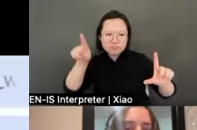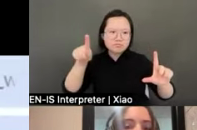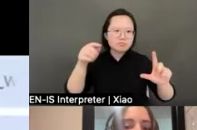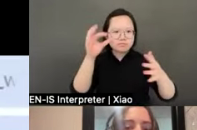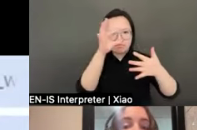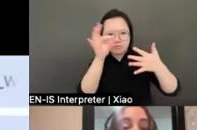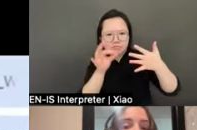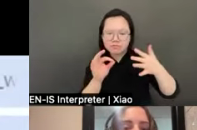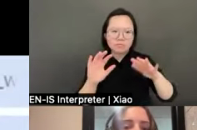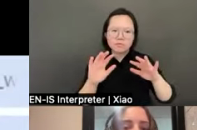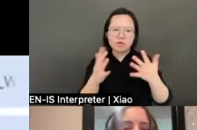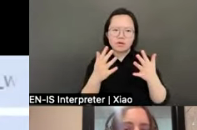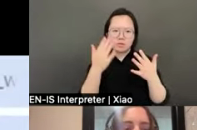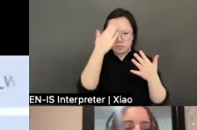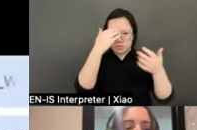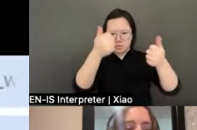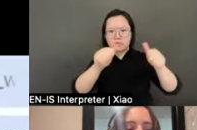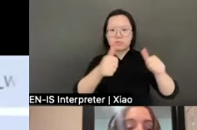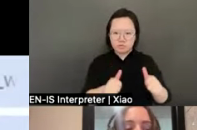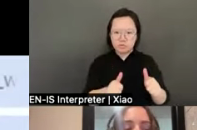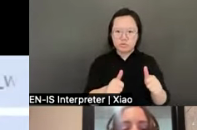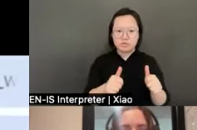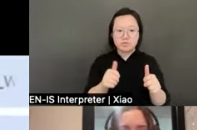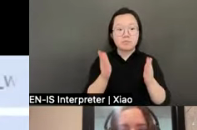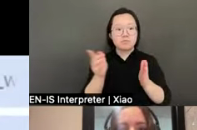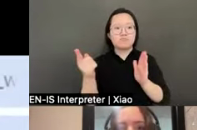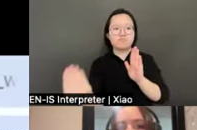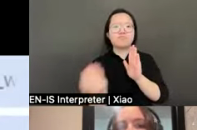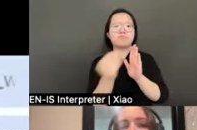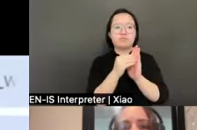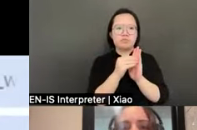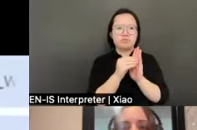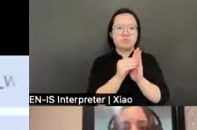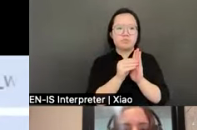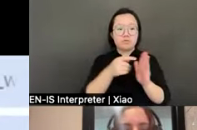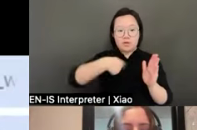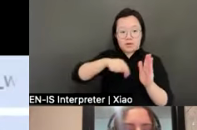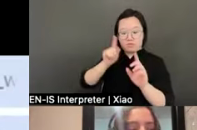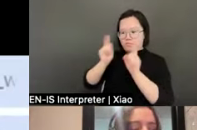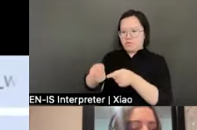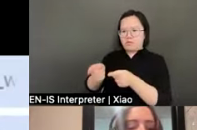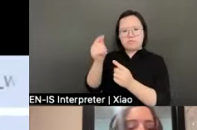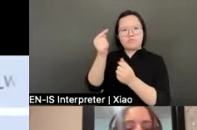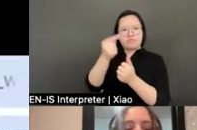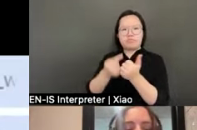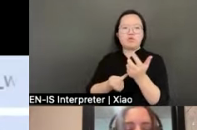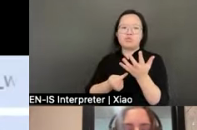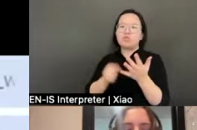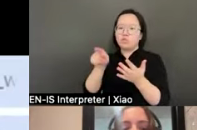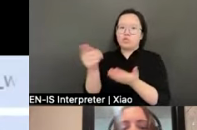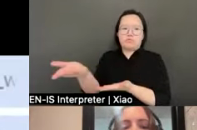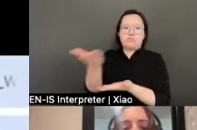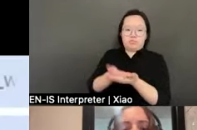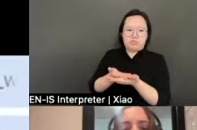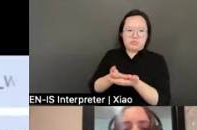to add key performance indicators that make sense to you. So that makes sense to your organization and to your